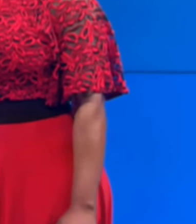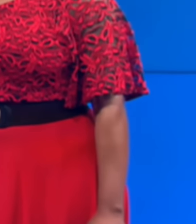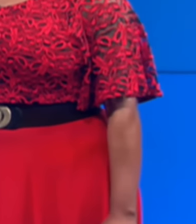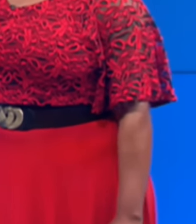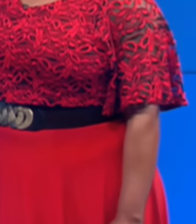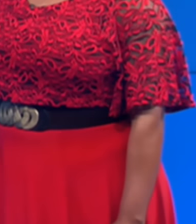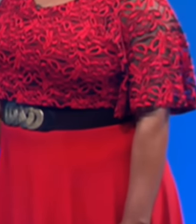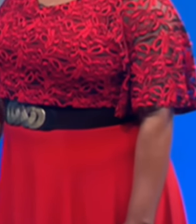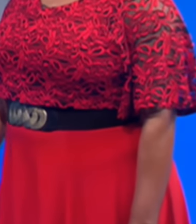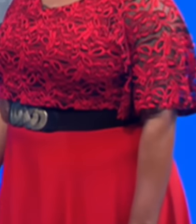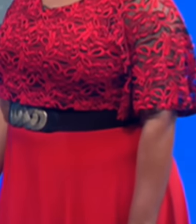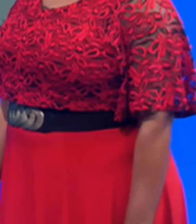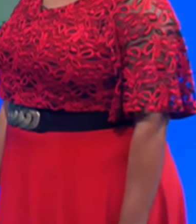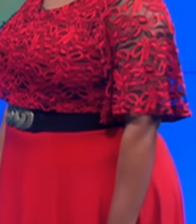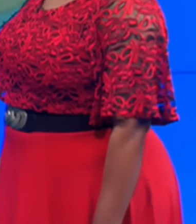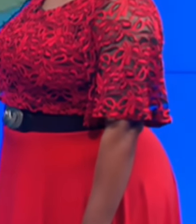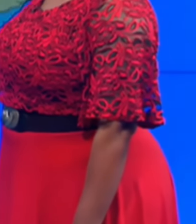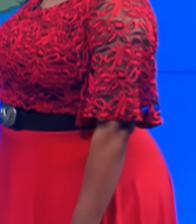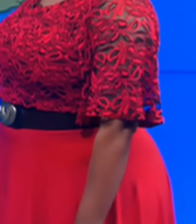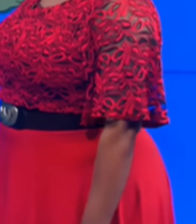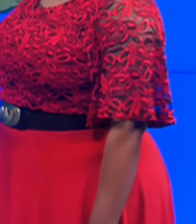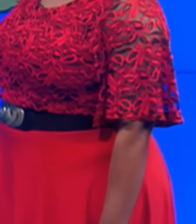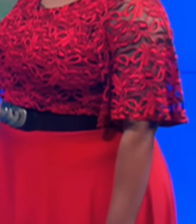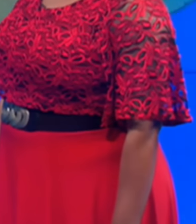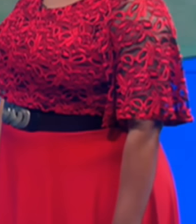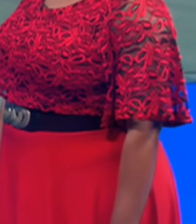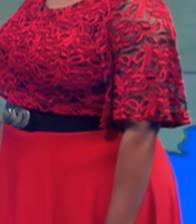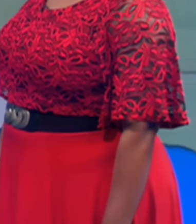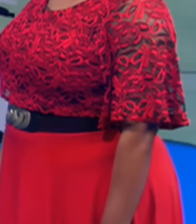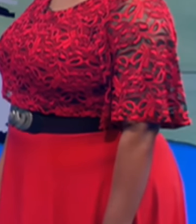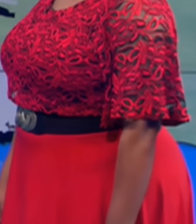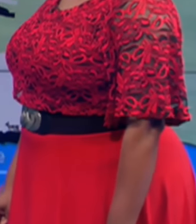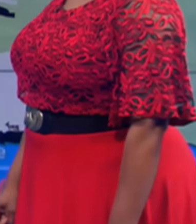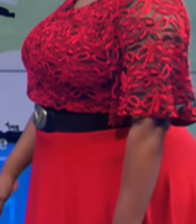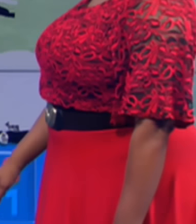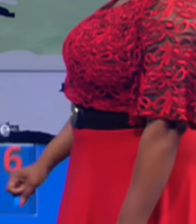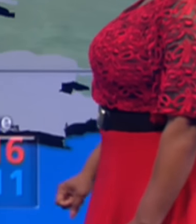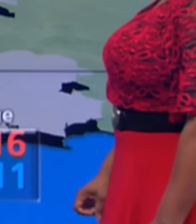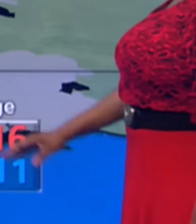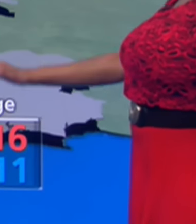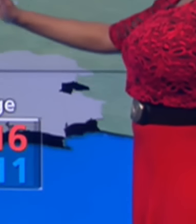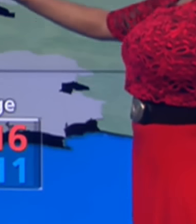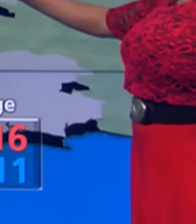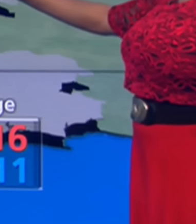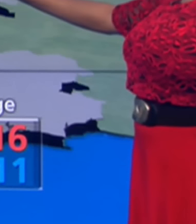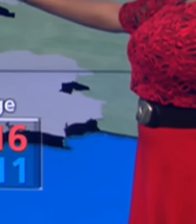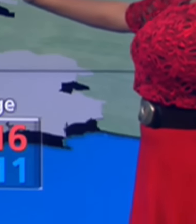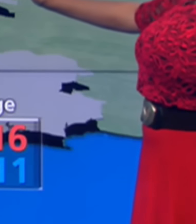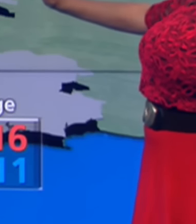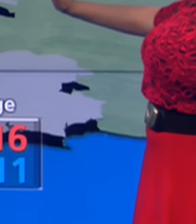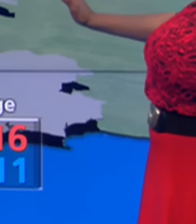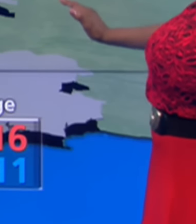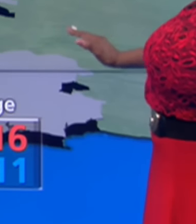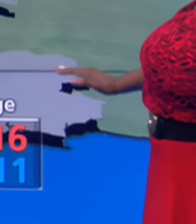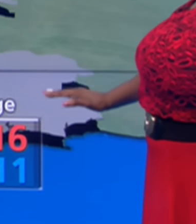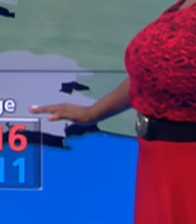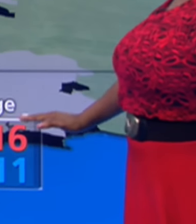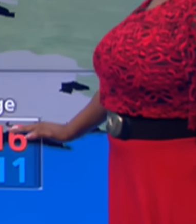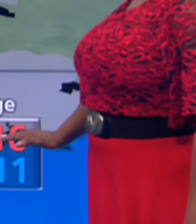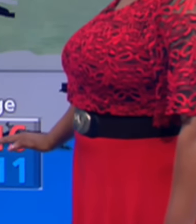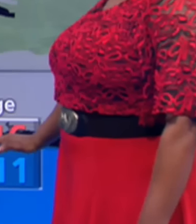Gqeberha le gona le tlabe le le ka marung ka tše lesomesenyane go lebelela gona go la Western Cape le go sasa re bona jwale Beaufort West di theogile go tla be go